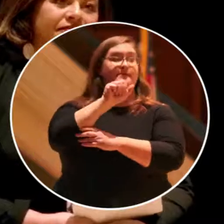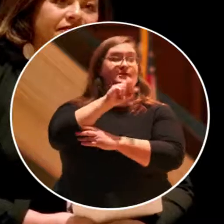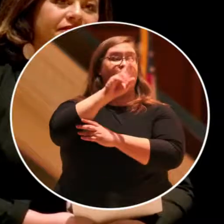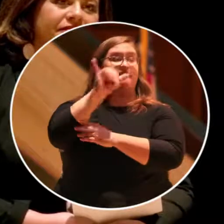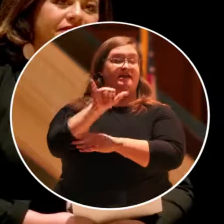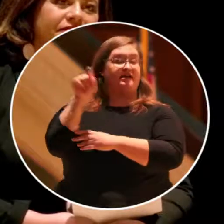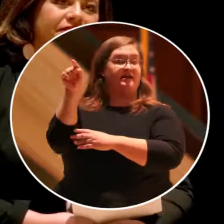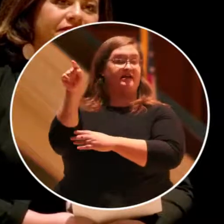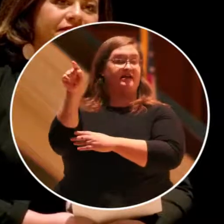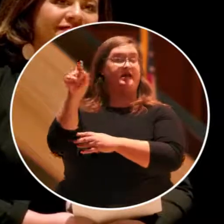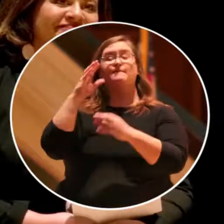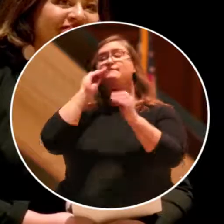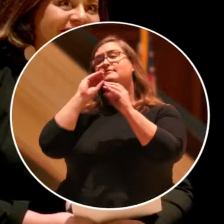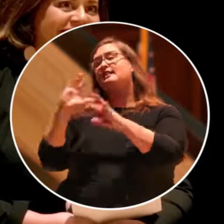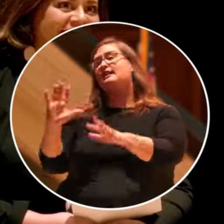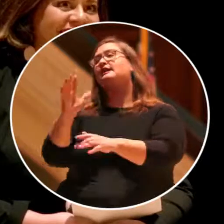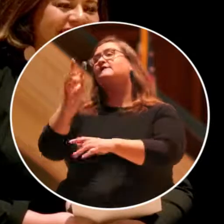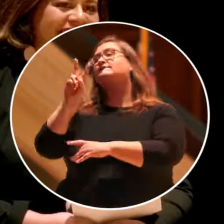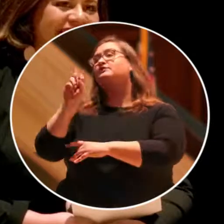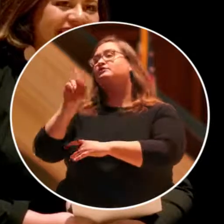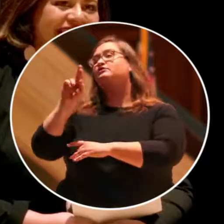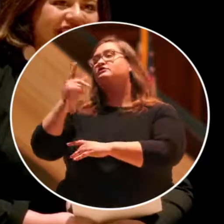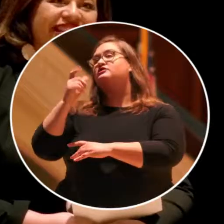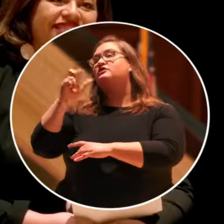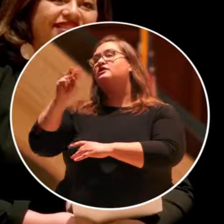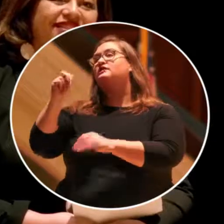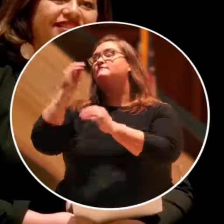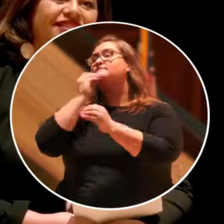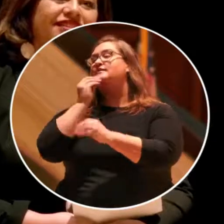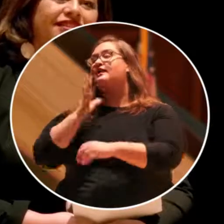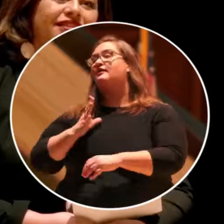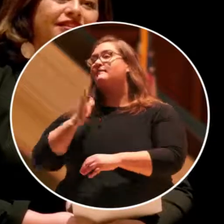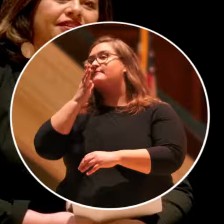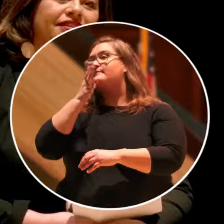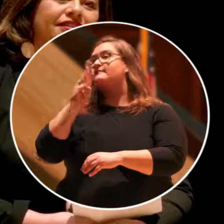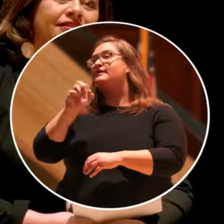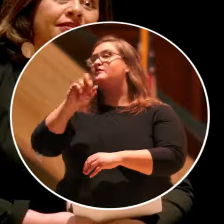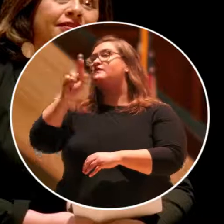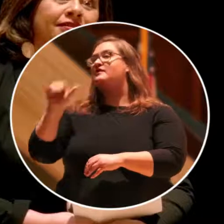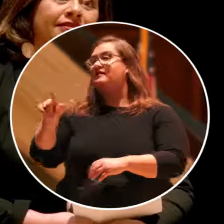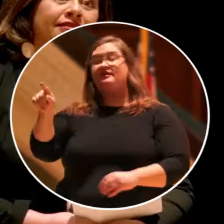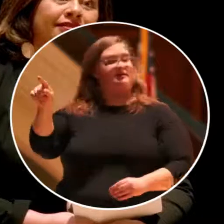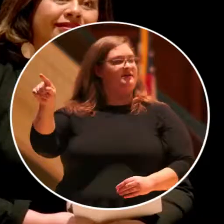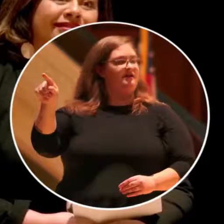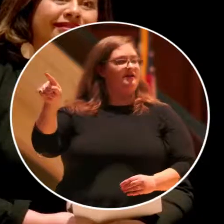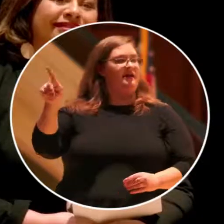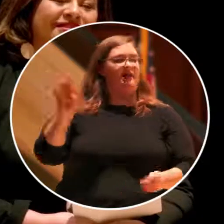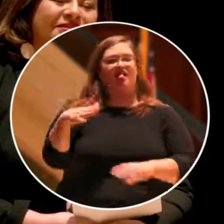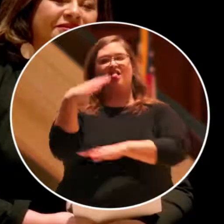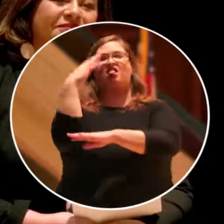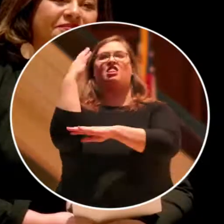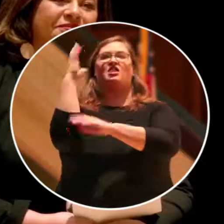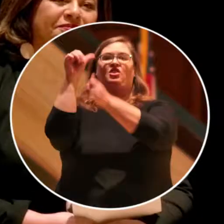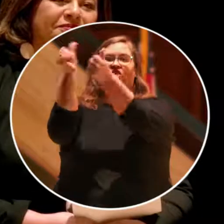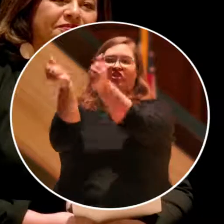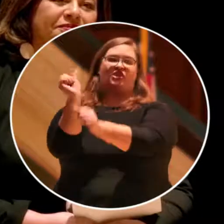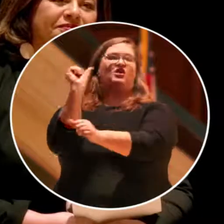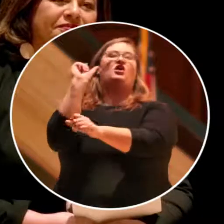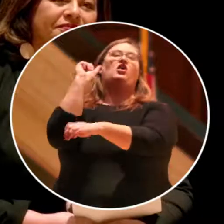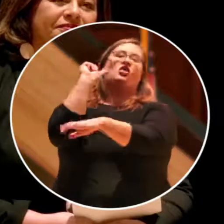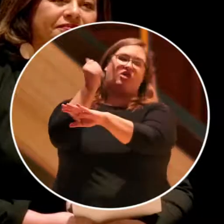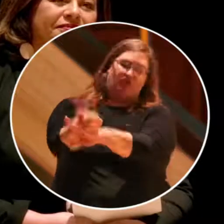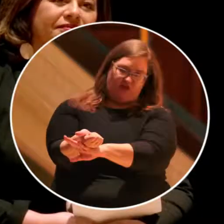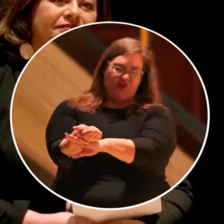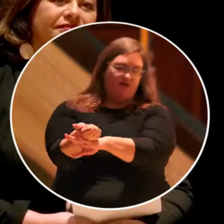the ground. Mary shattered, and the nuns shuddered. The nuns told my mother they were